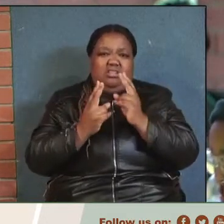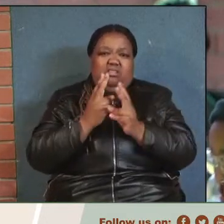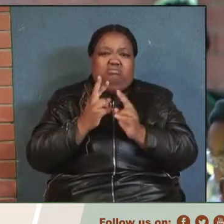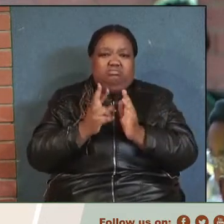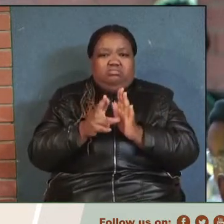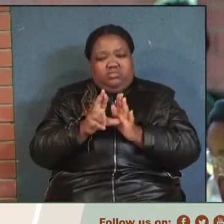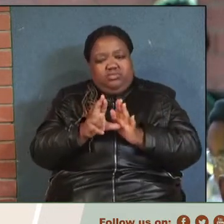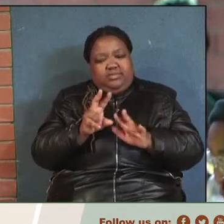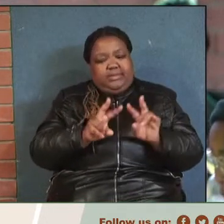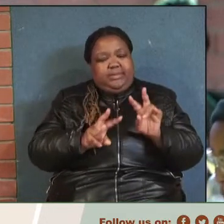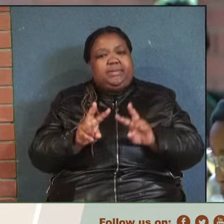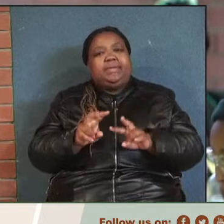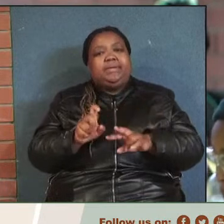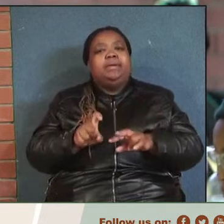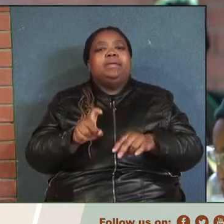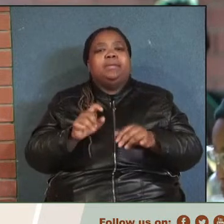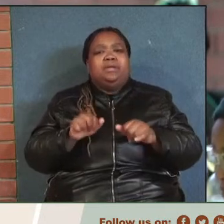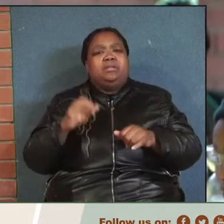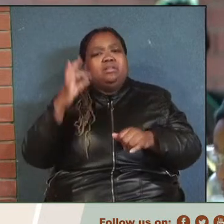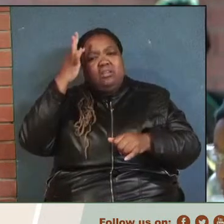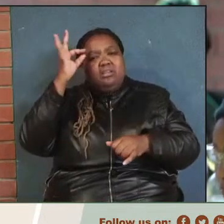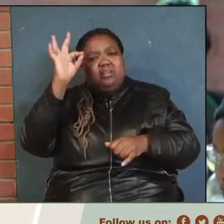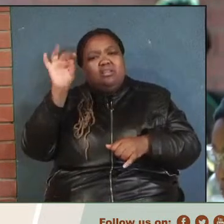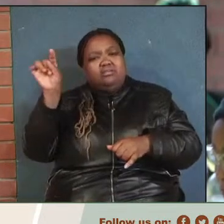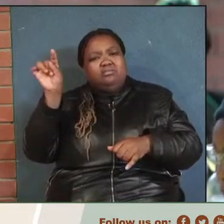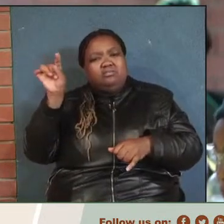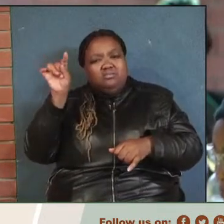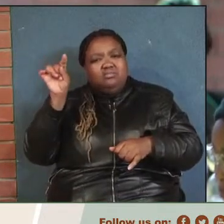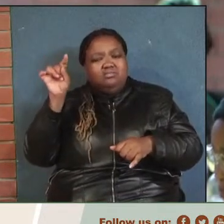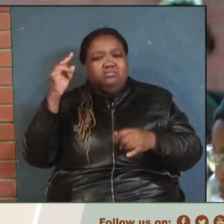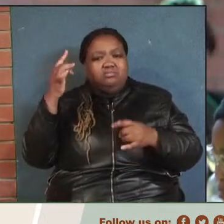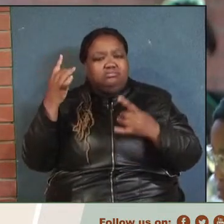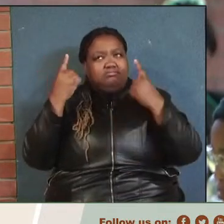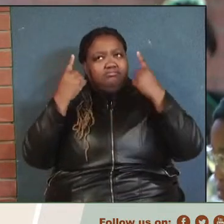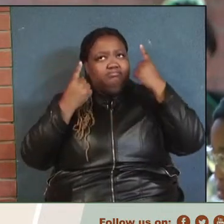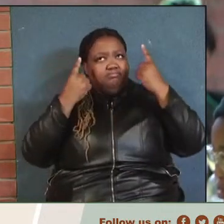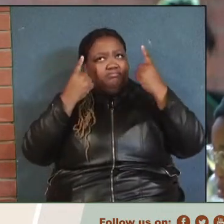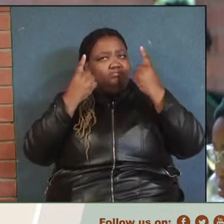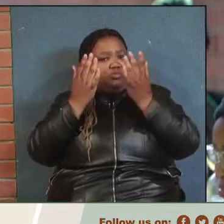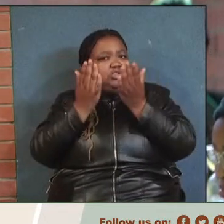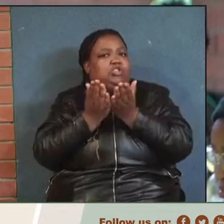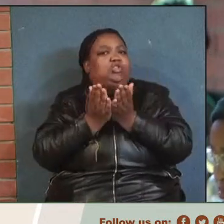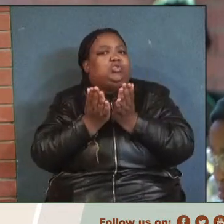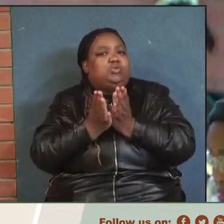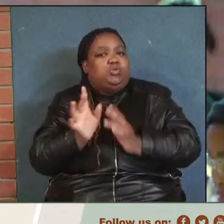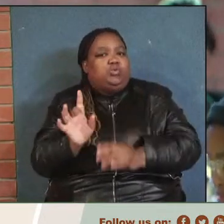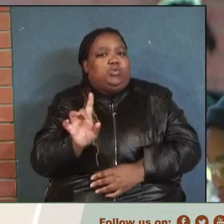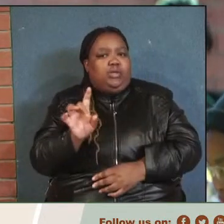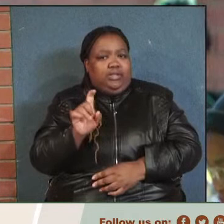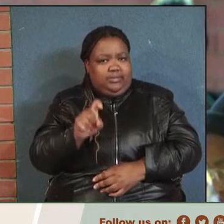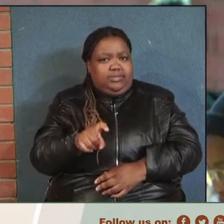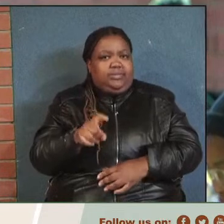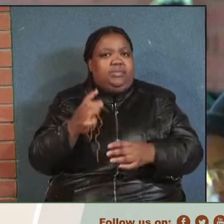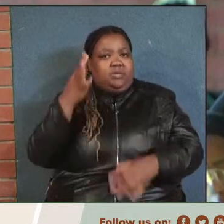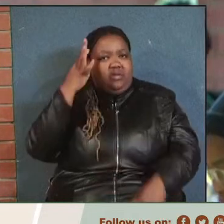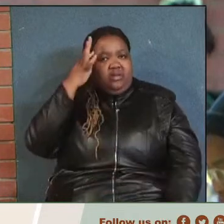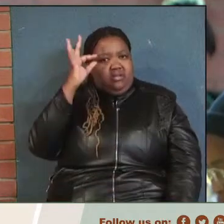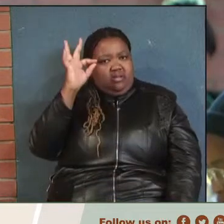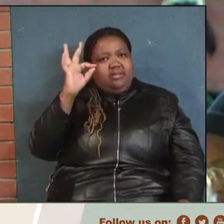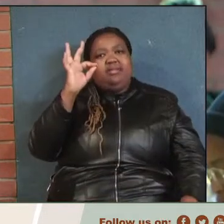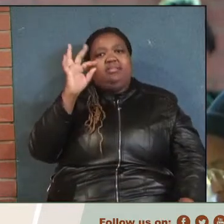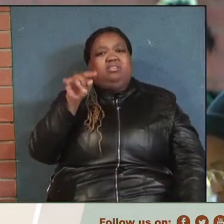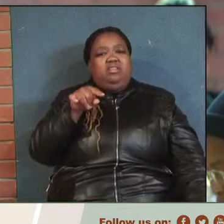So basically, the government must be considerate of the school they concede. So basically, the government must be considerate of